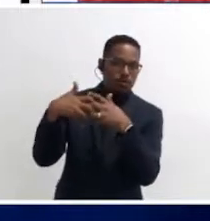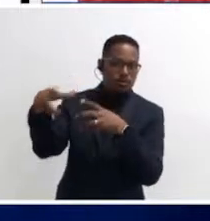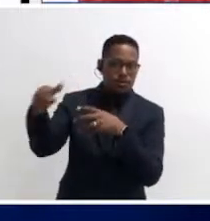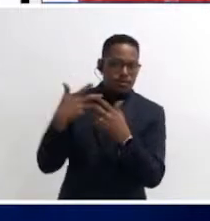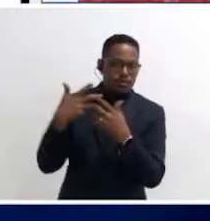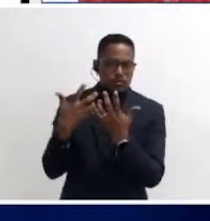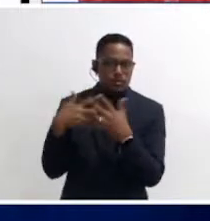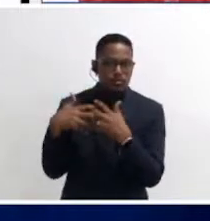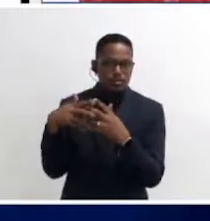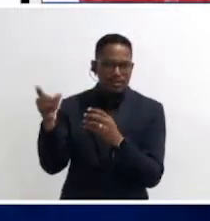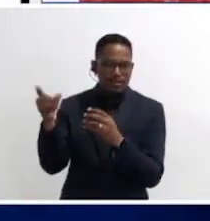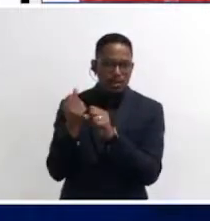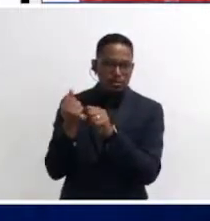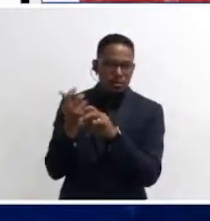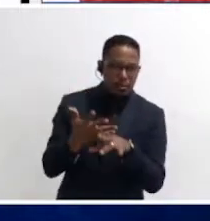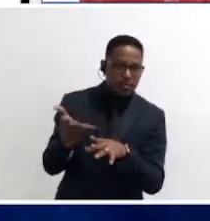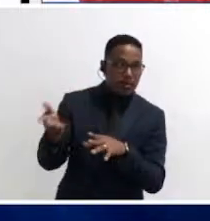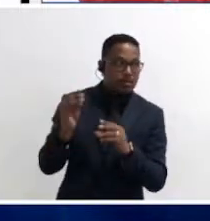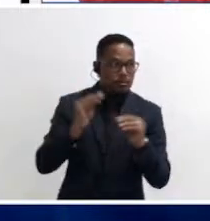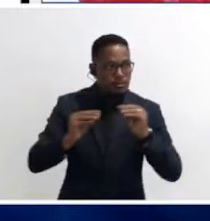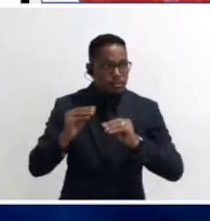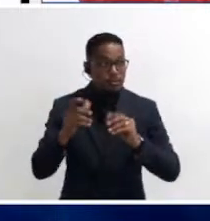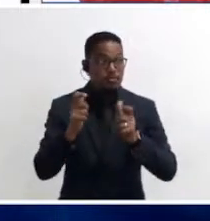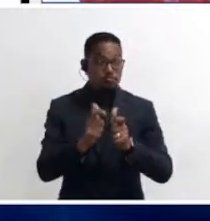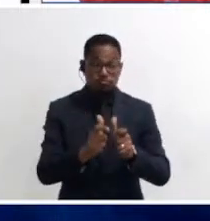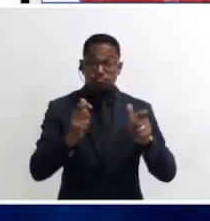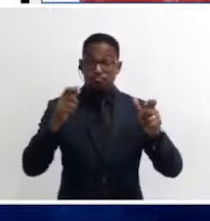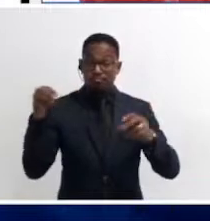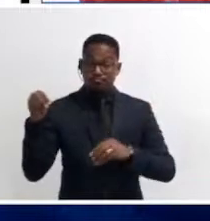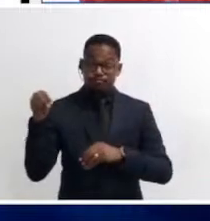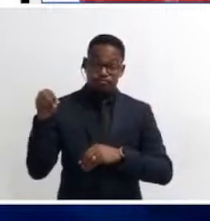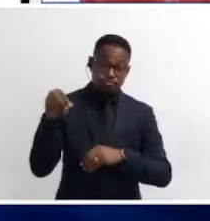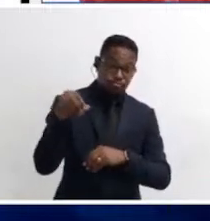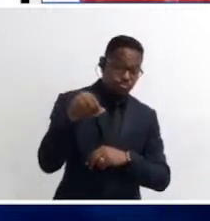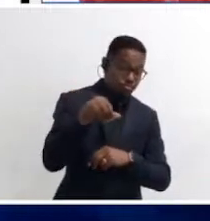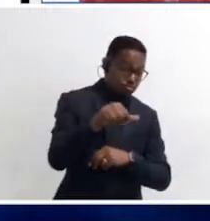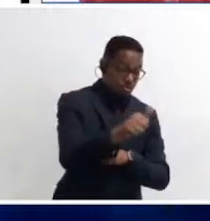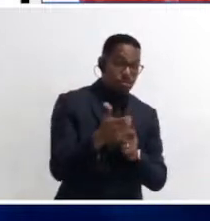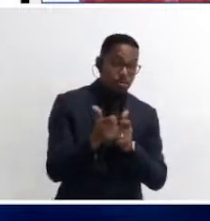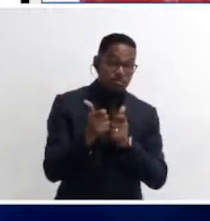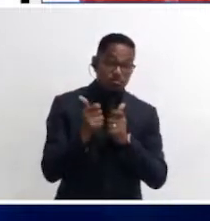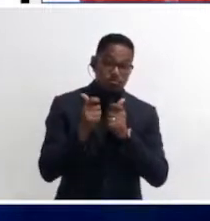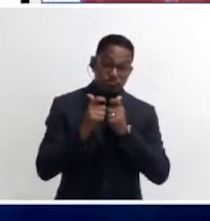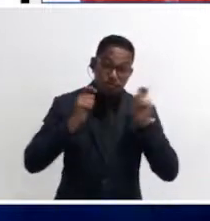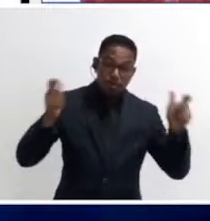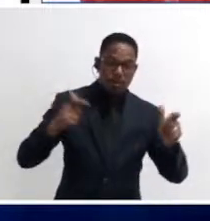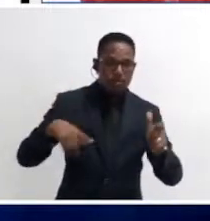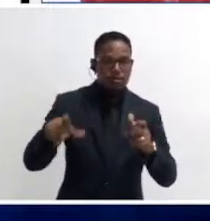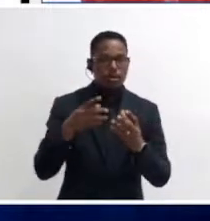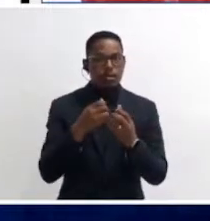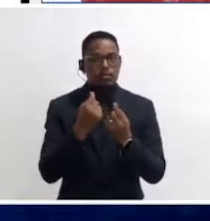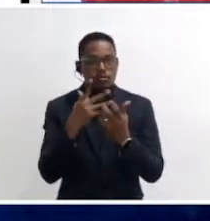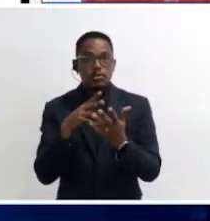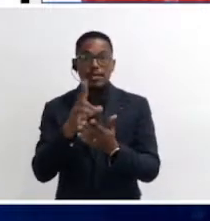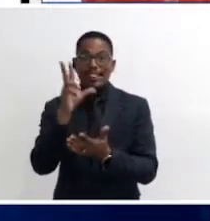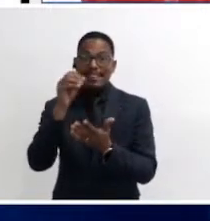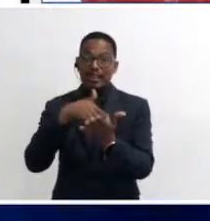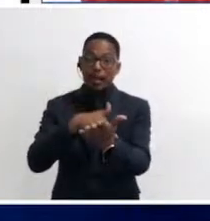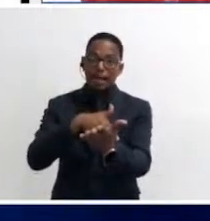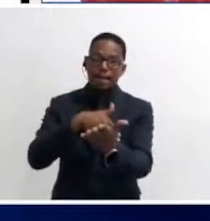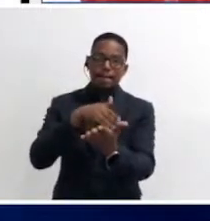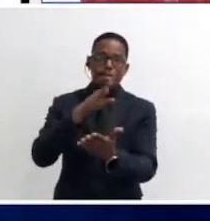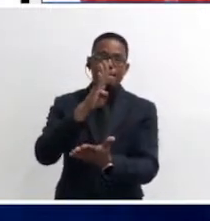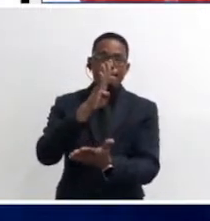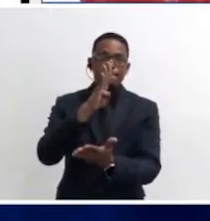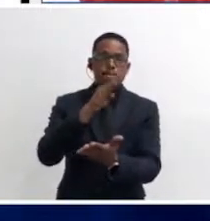huge investments typically. Some of the latest factories are $30 billion US to make one